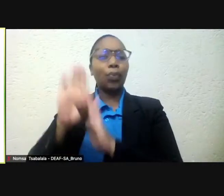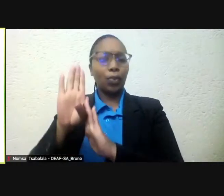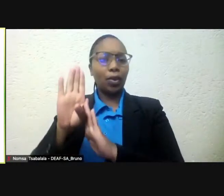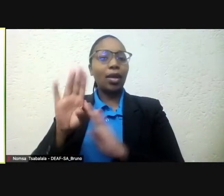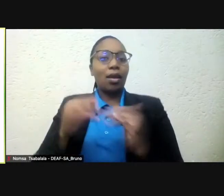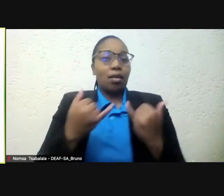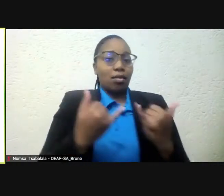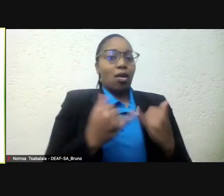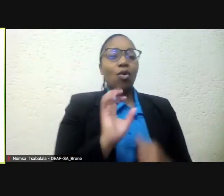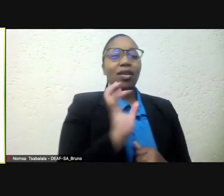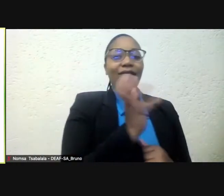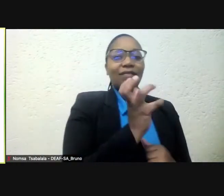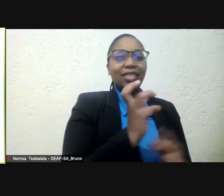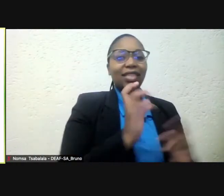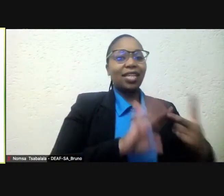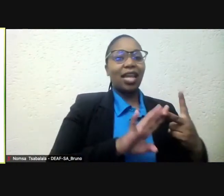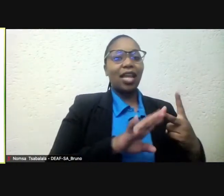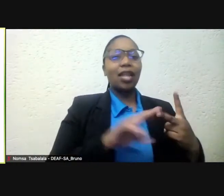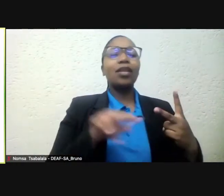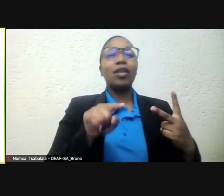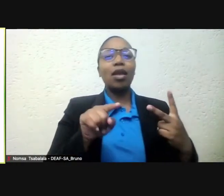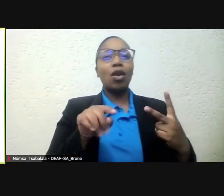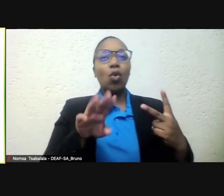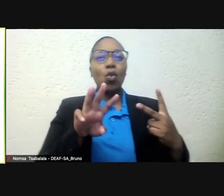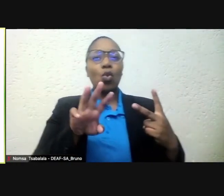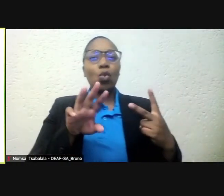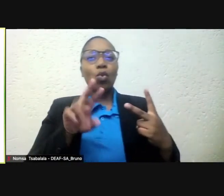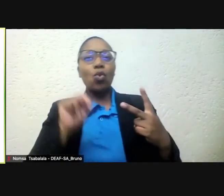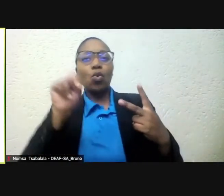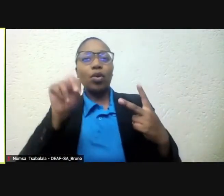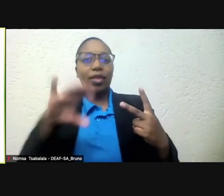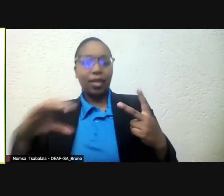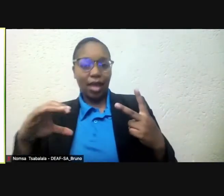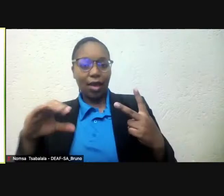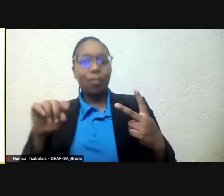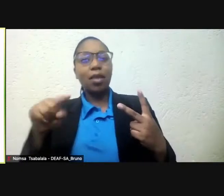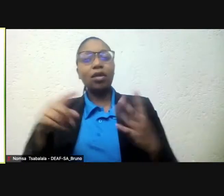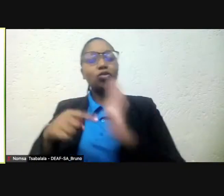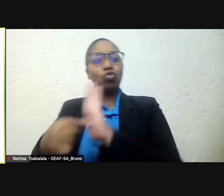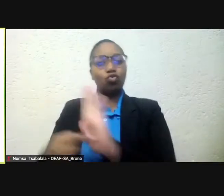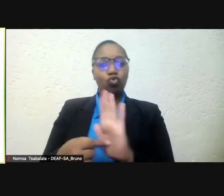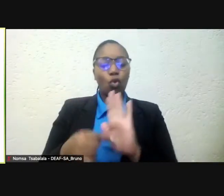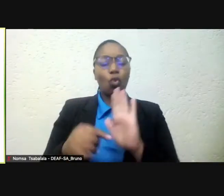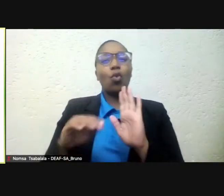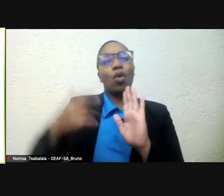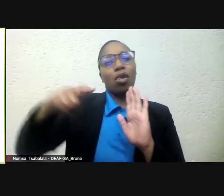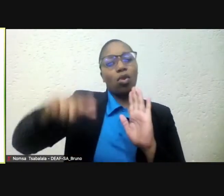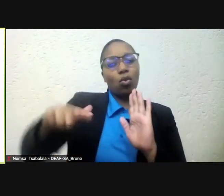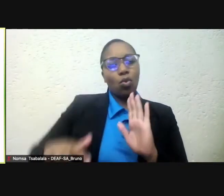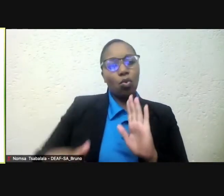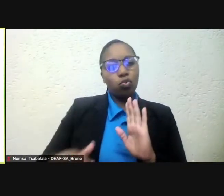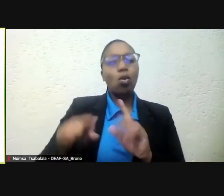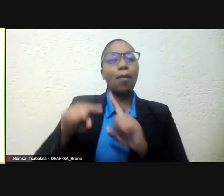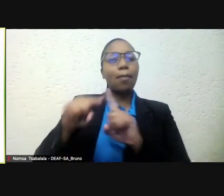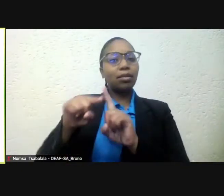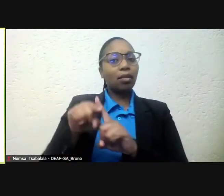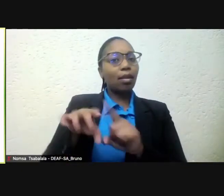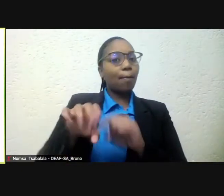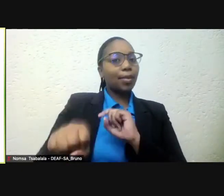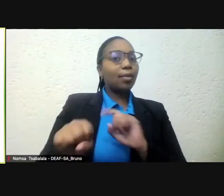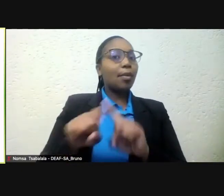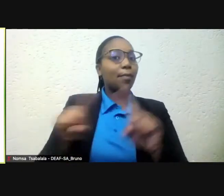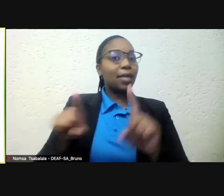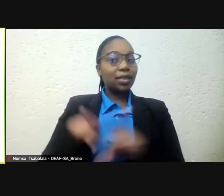still showing relatively low numbers and low positivity rates, even though even with them, we're not talking about the 1